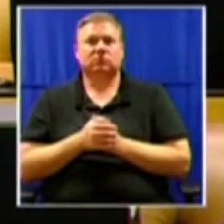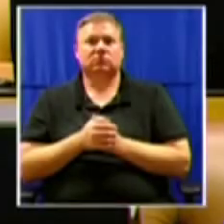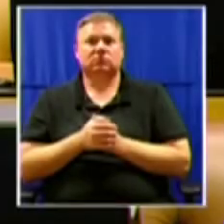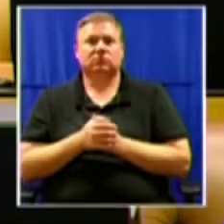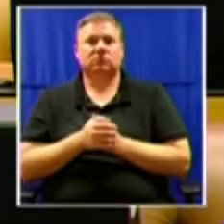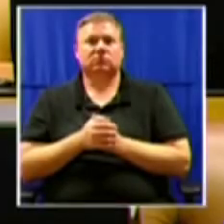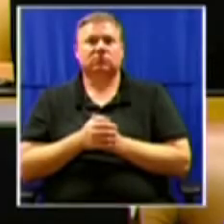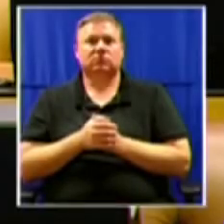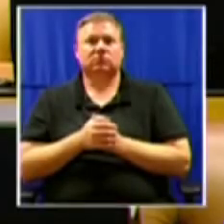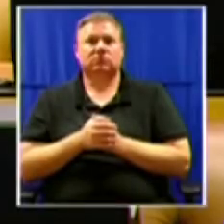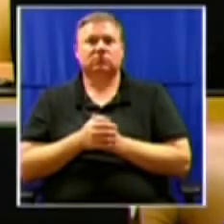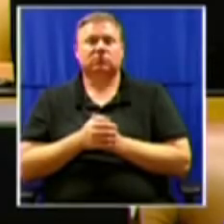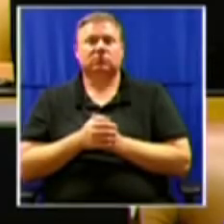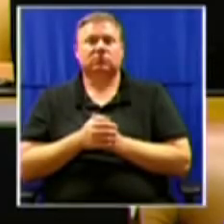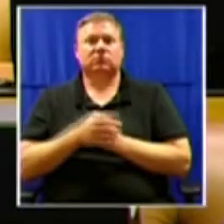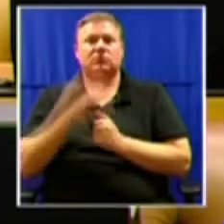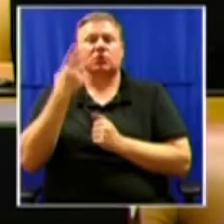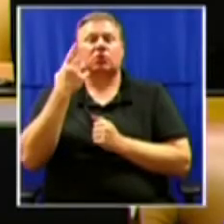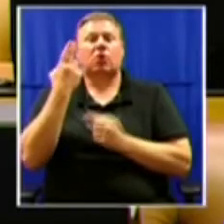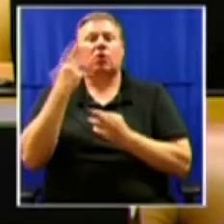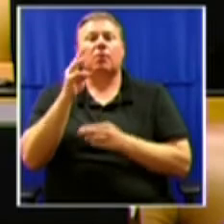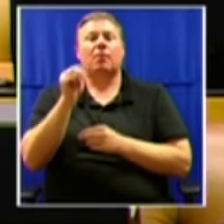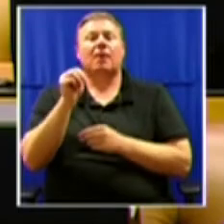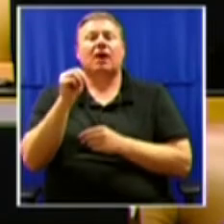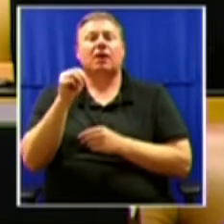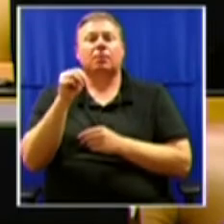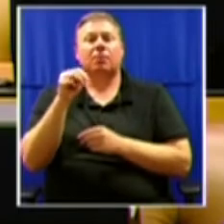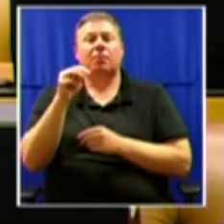Honourable Makalipi, will you switch off your microphone?